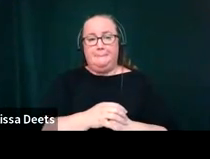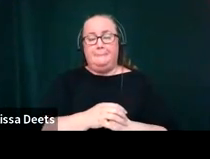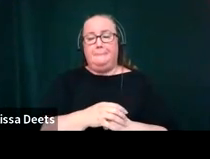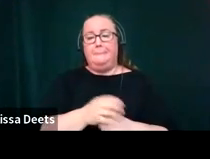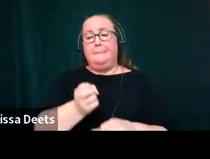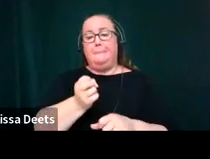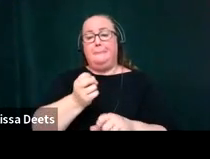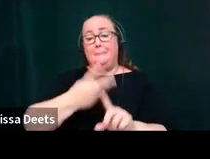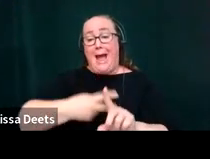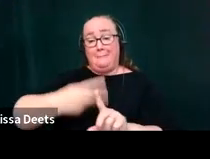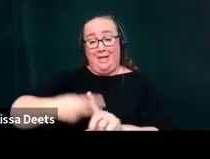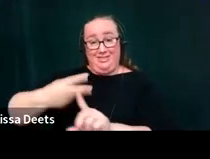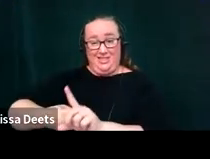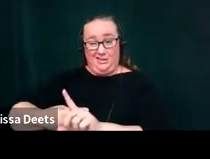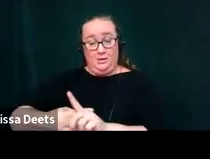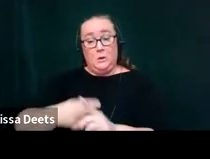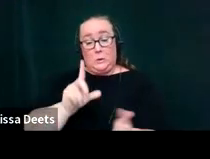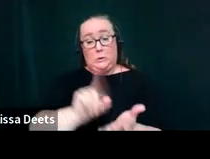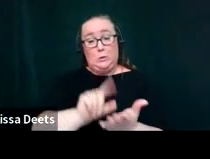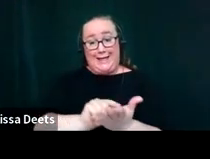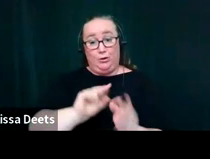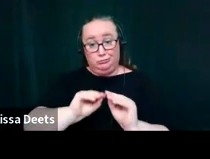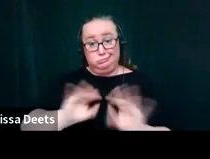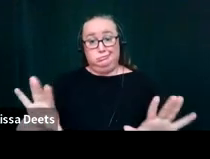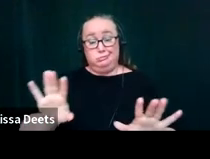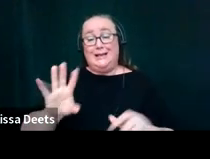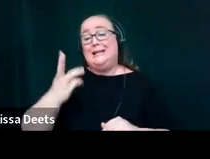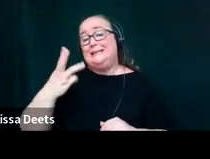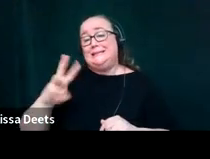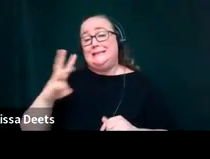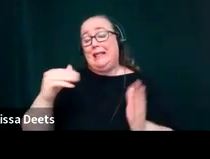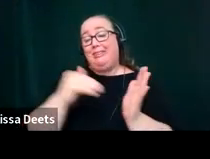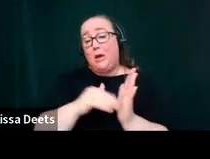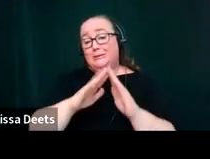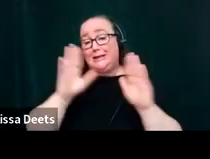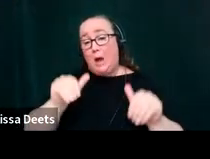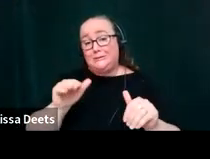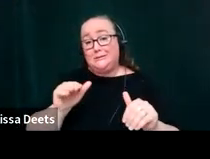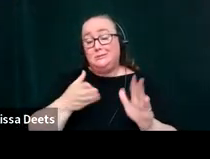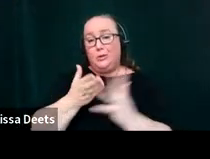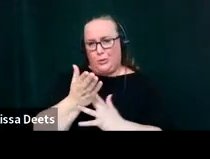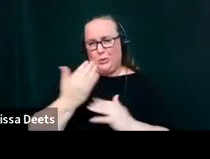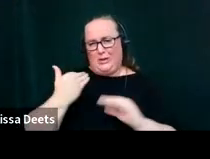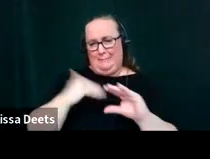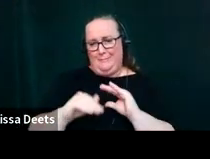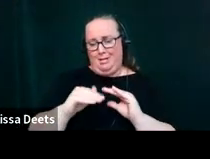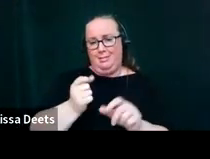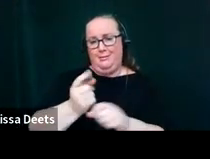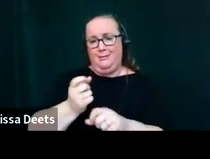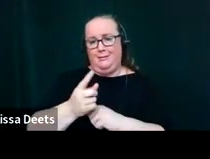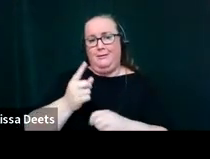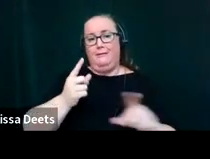bi-monthly newsletter goes to 16,000 households electronically, and it's also available on